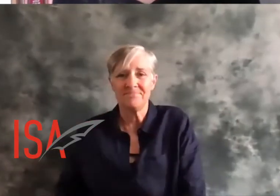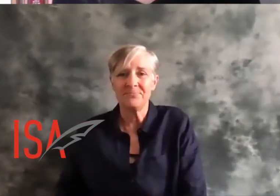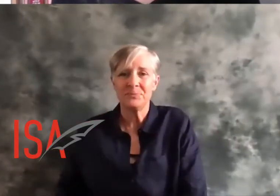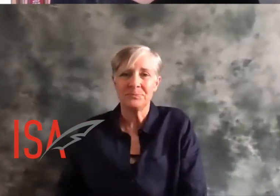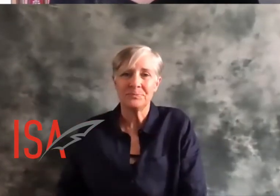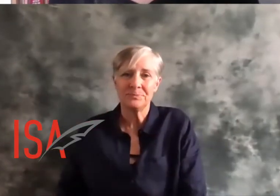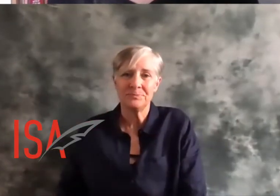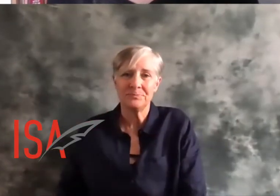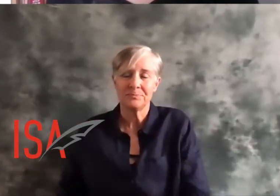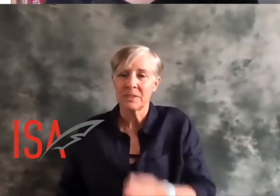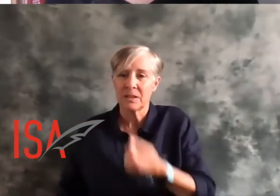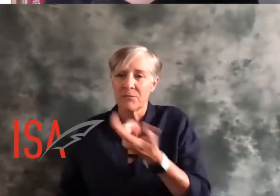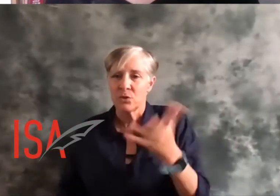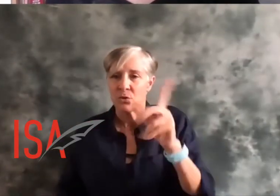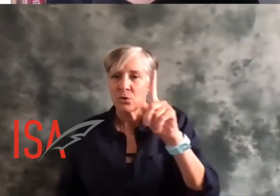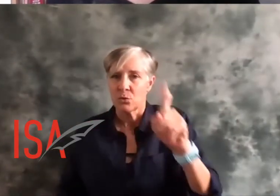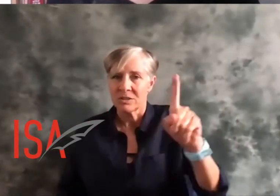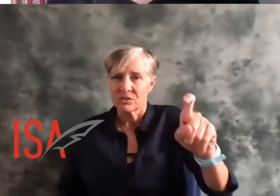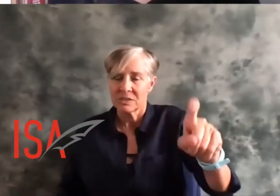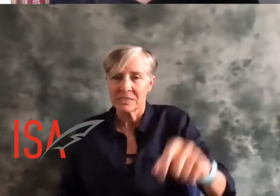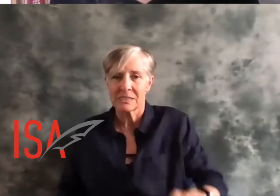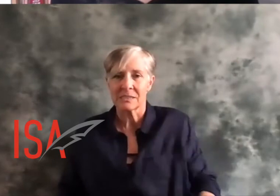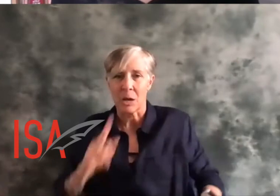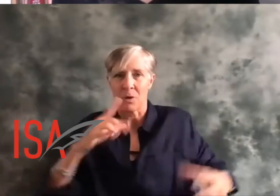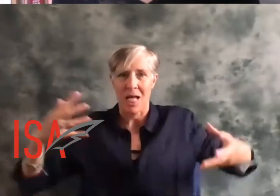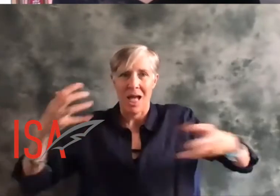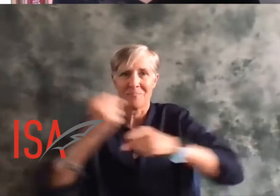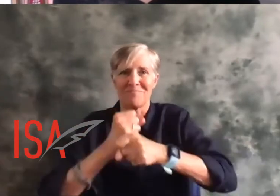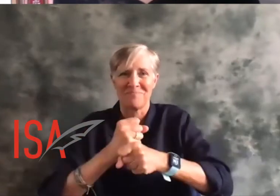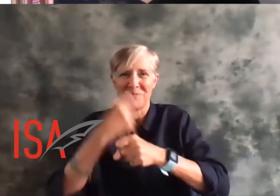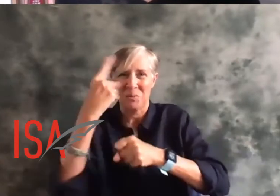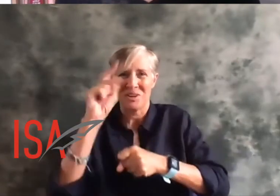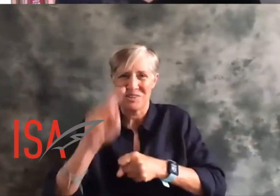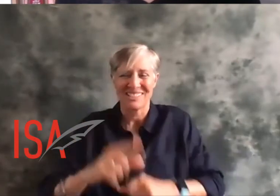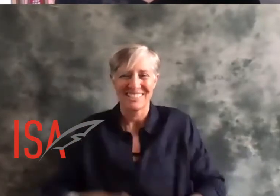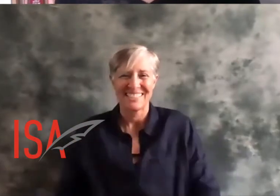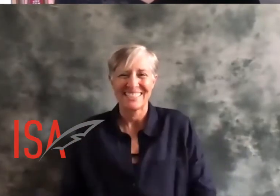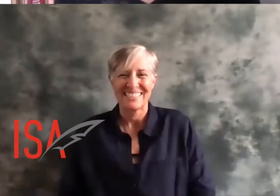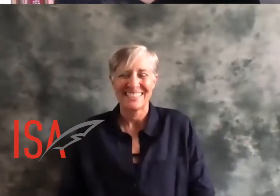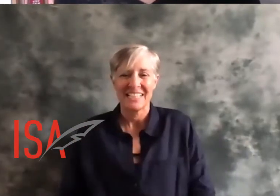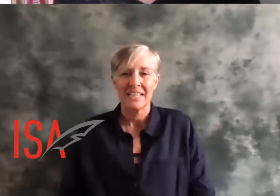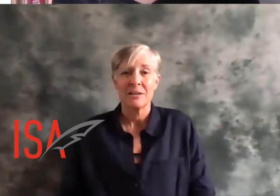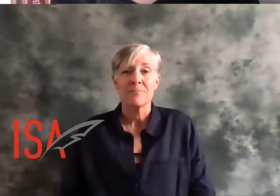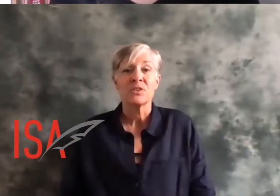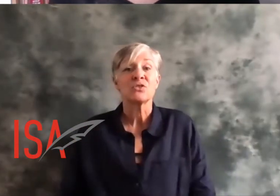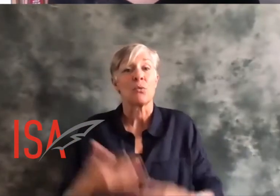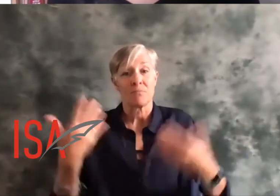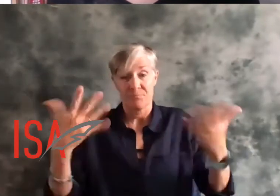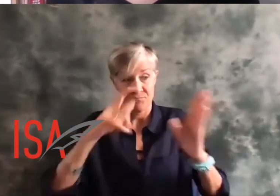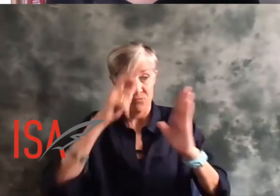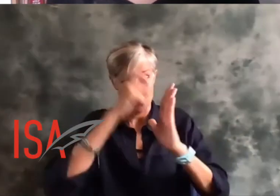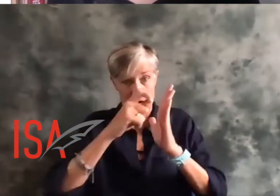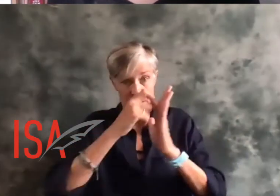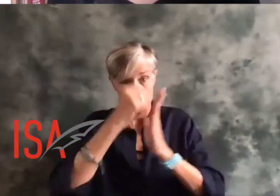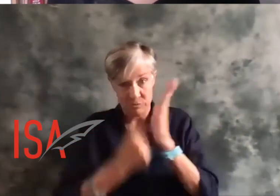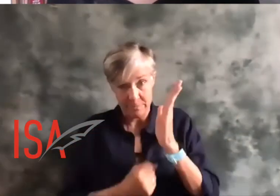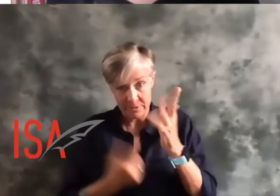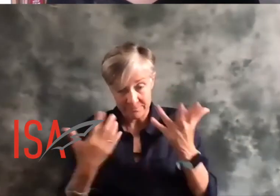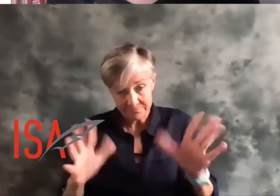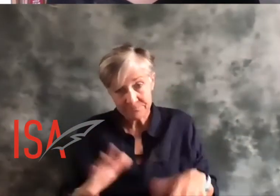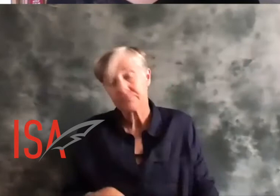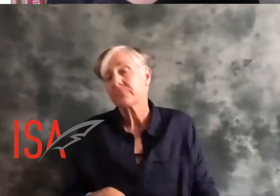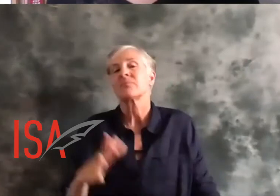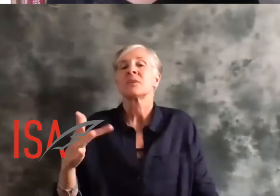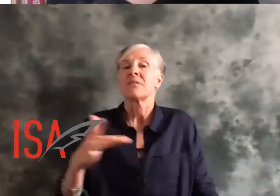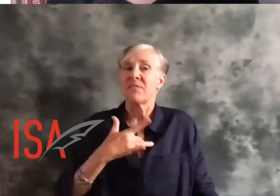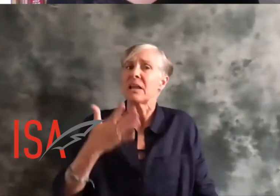So there's a few questions on here. I'm going to kind of put them all into one. So after you've written the script and you feel like